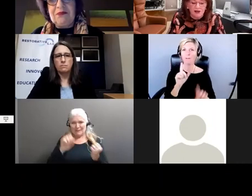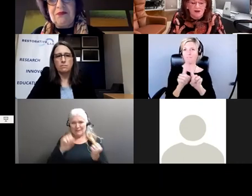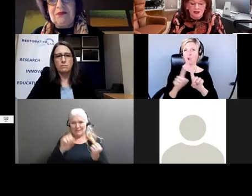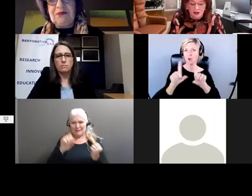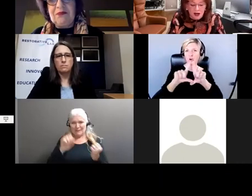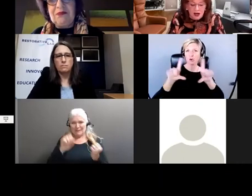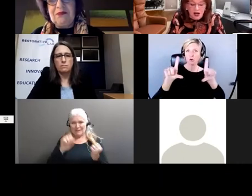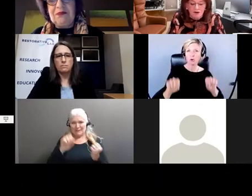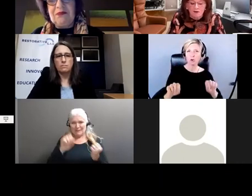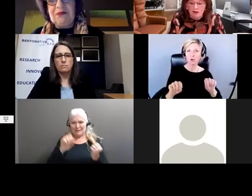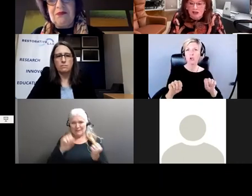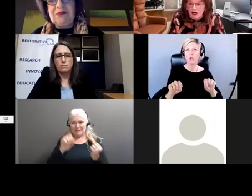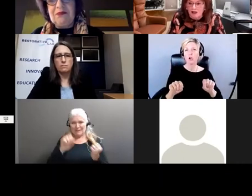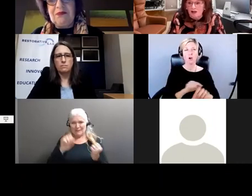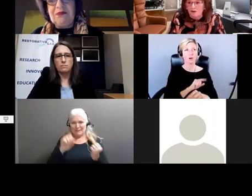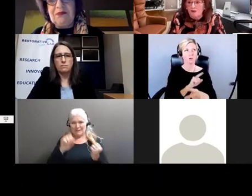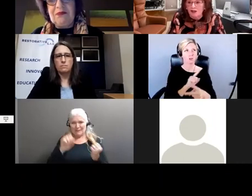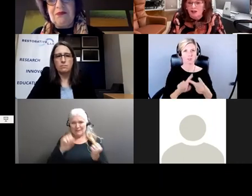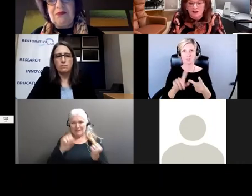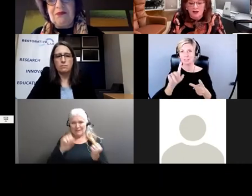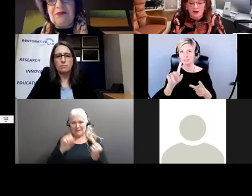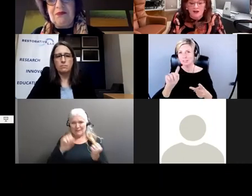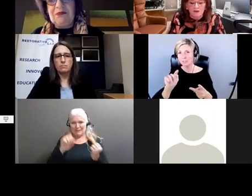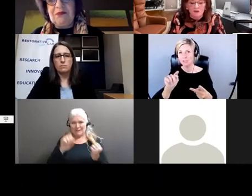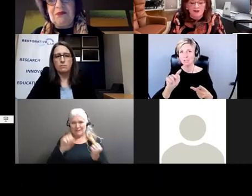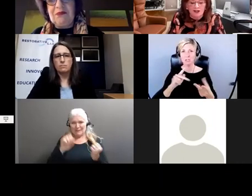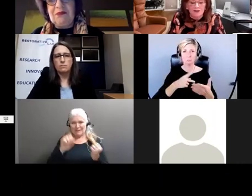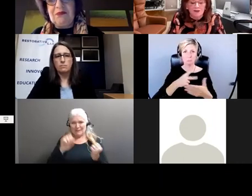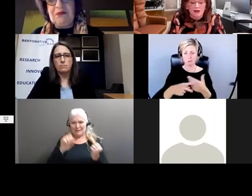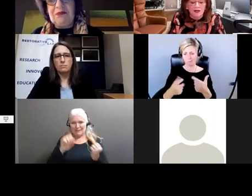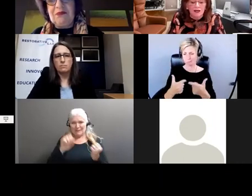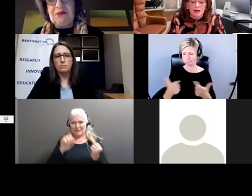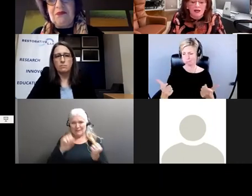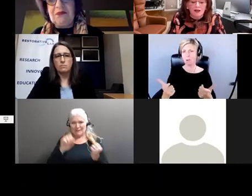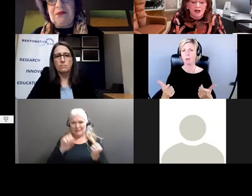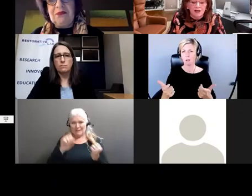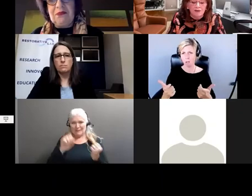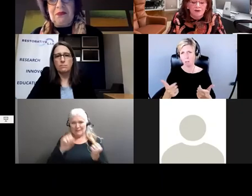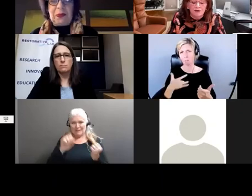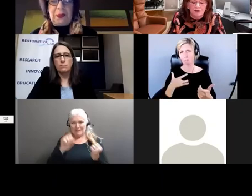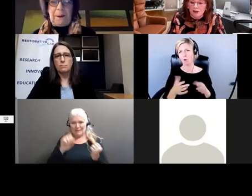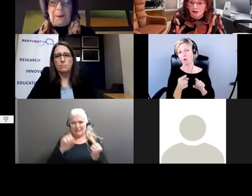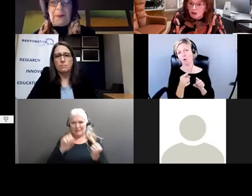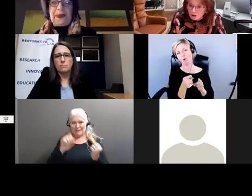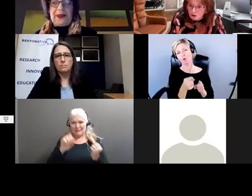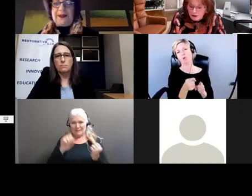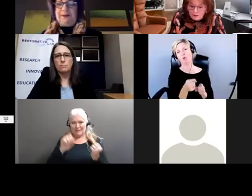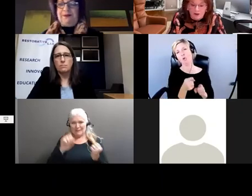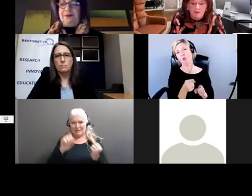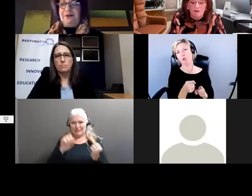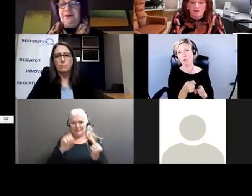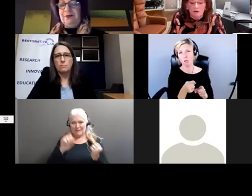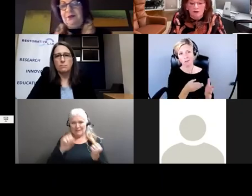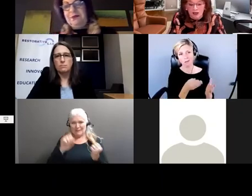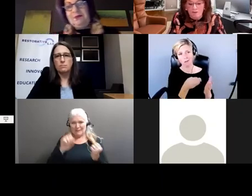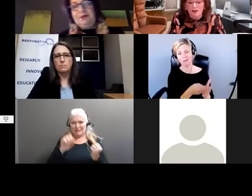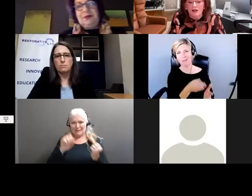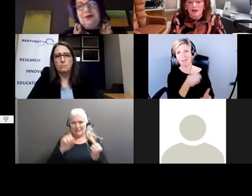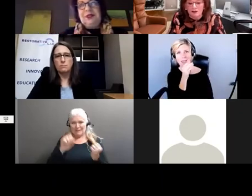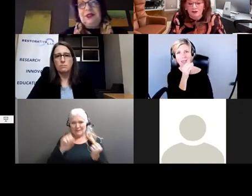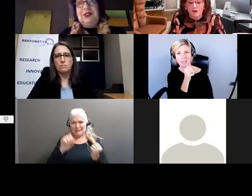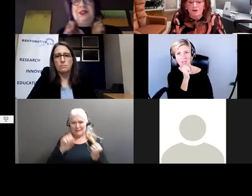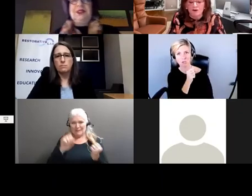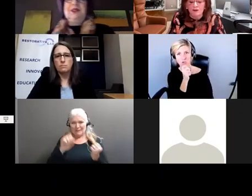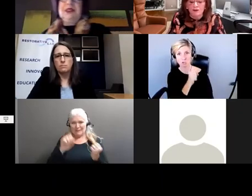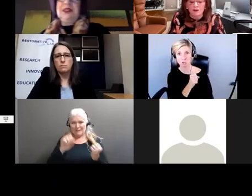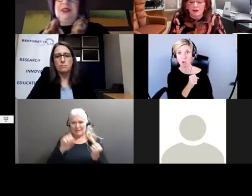all of that. How do we call it out? We need to call it out the same way. It can happen to younger people, but we know it's happening a lot